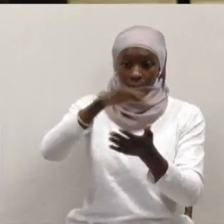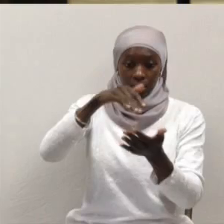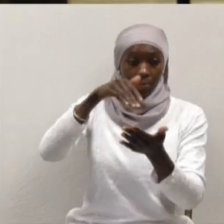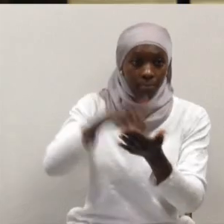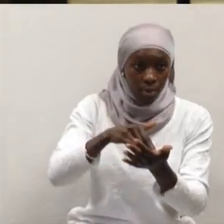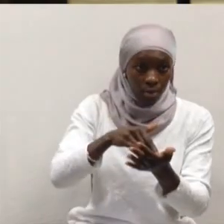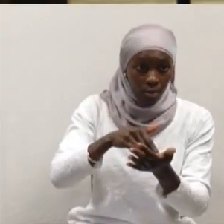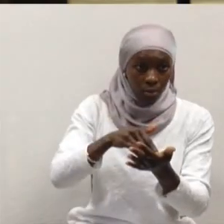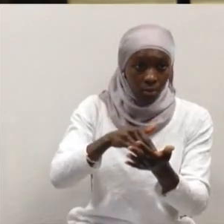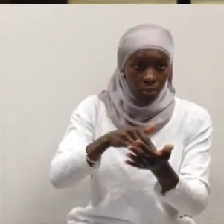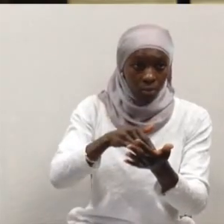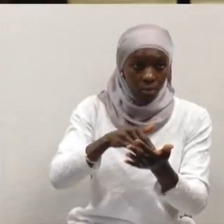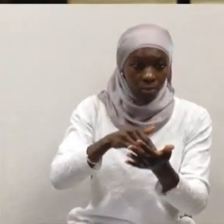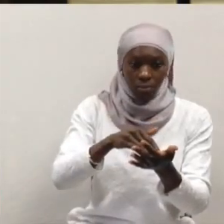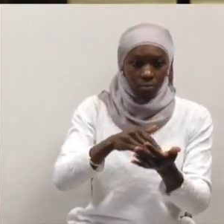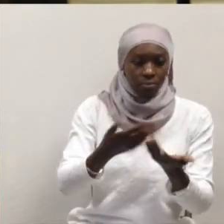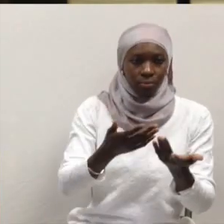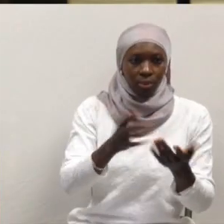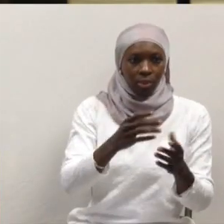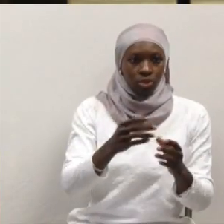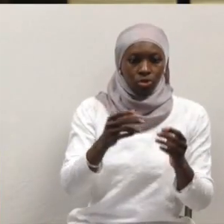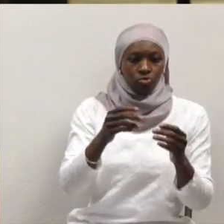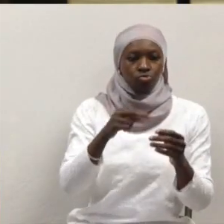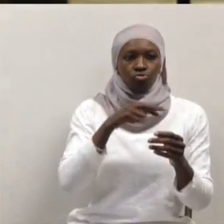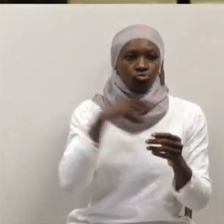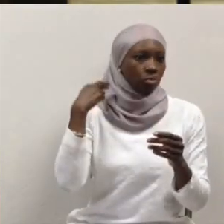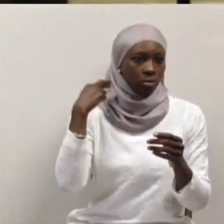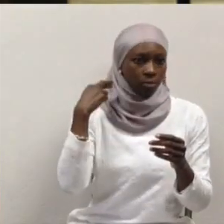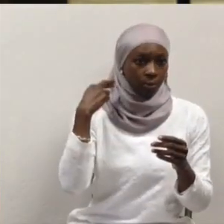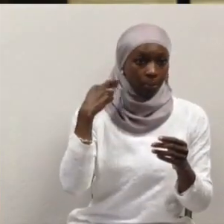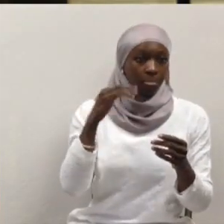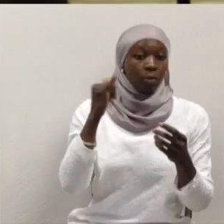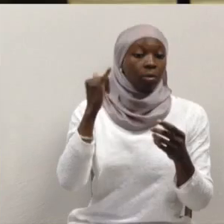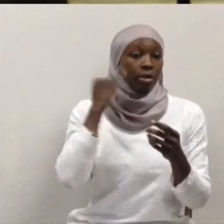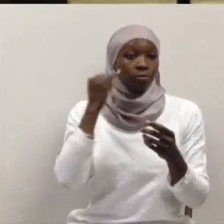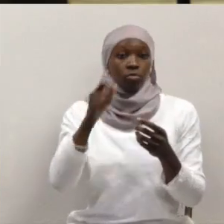with Allah and His Messenger, you are subject to that threat.